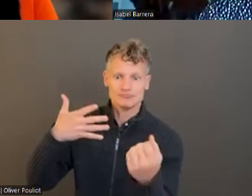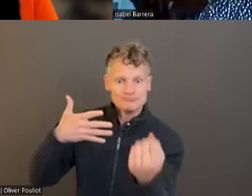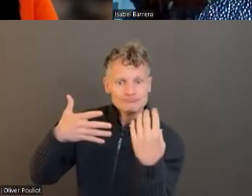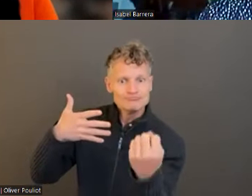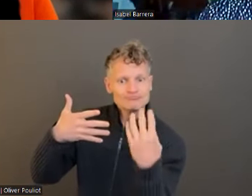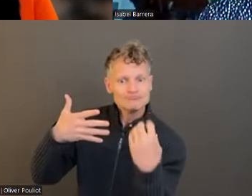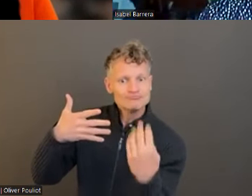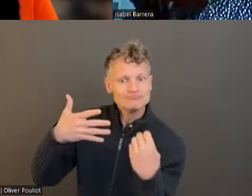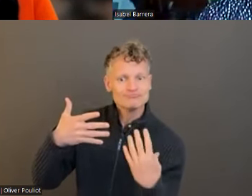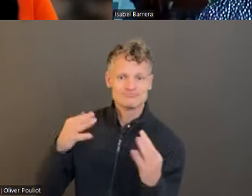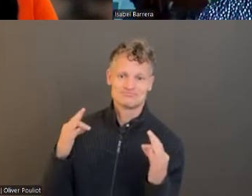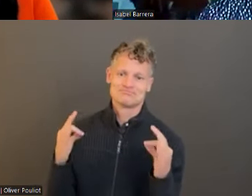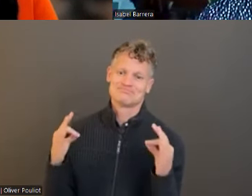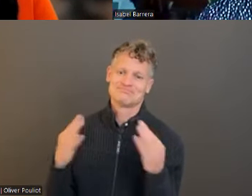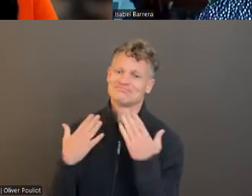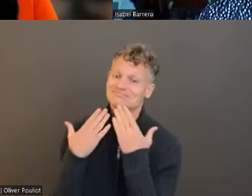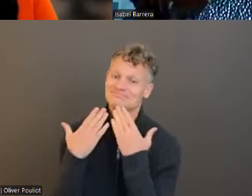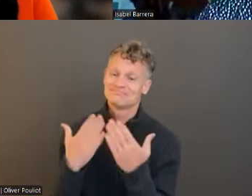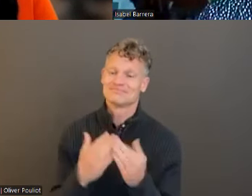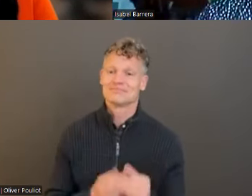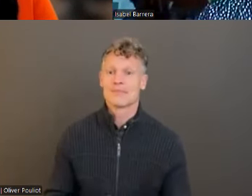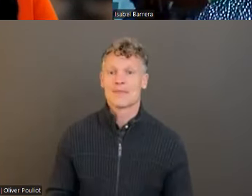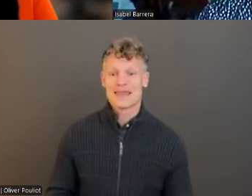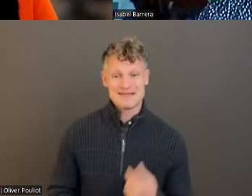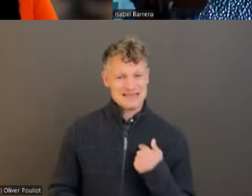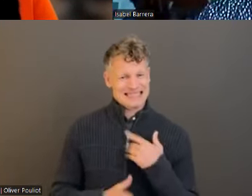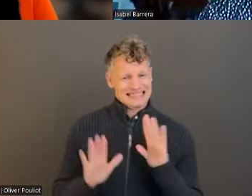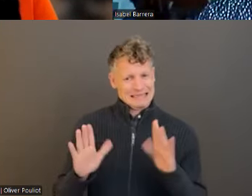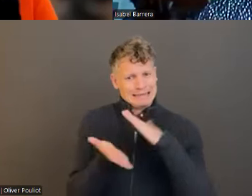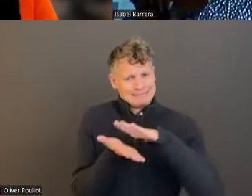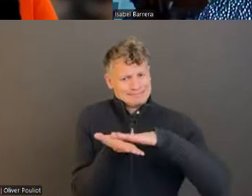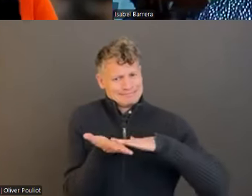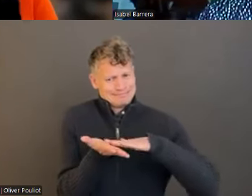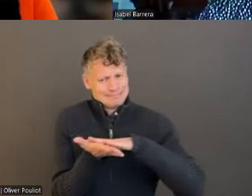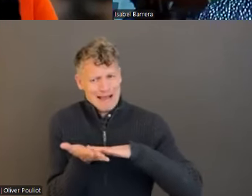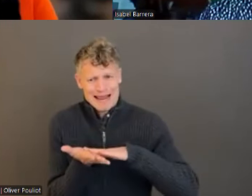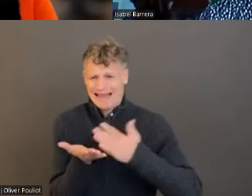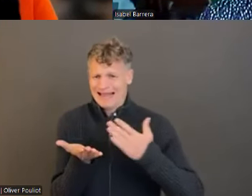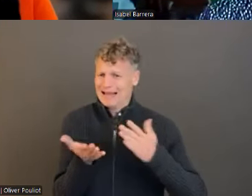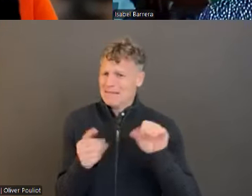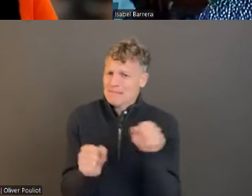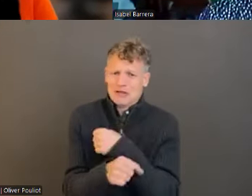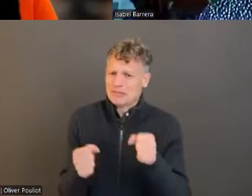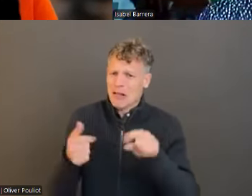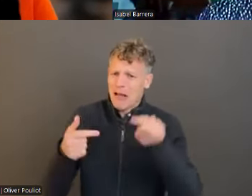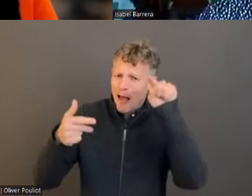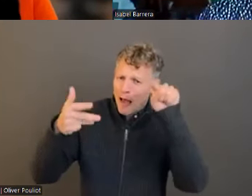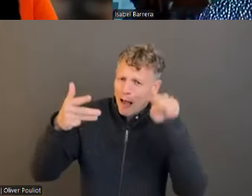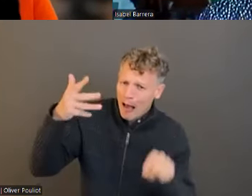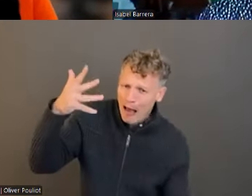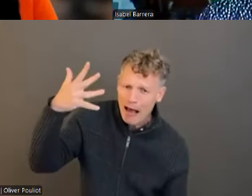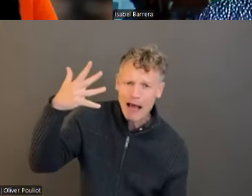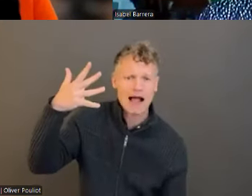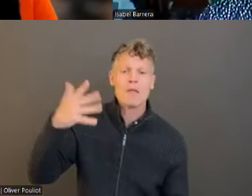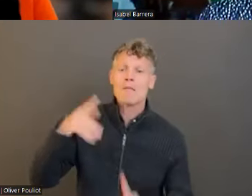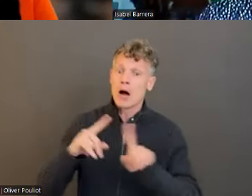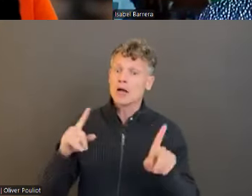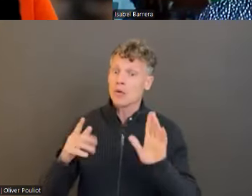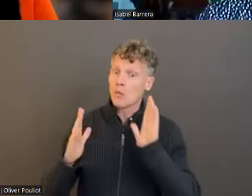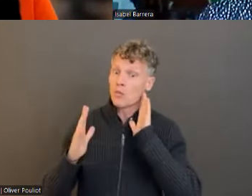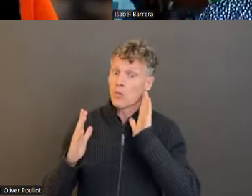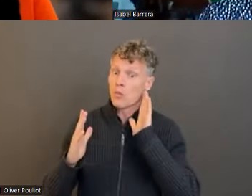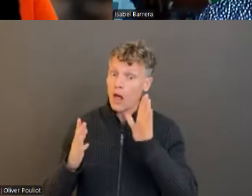I do want to reiterate that we won't be able to get to all of your questions right now, but your questions will be answered. We will send